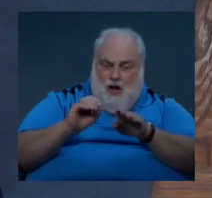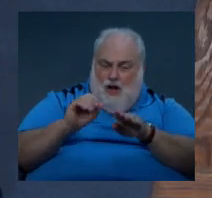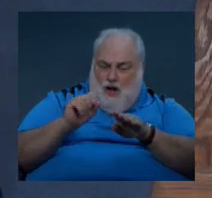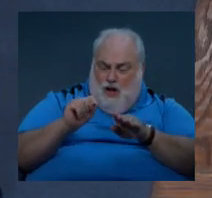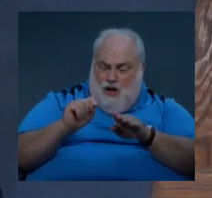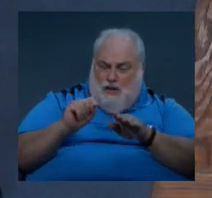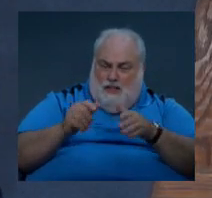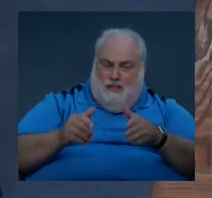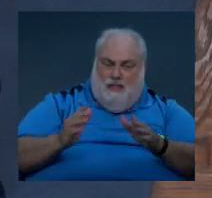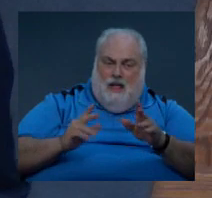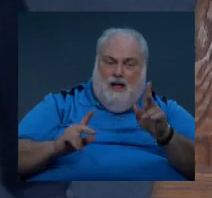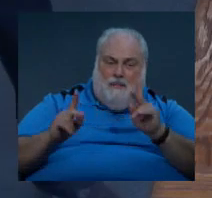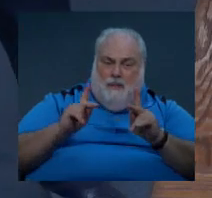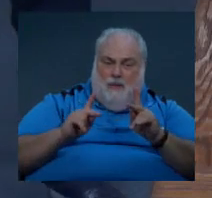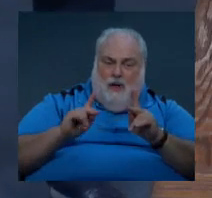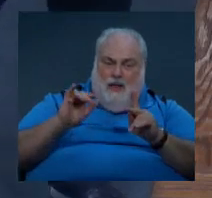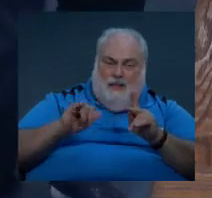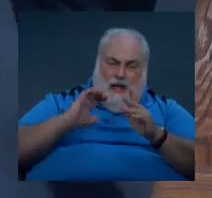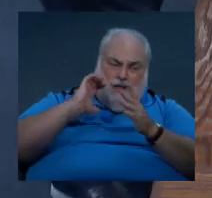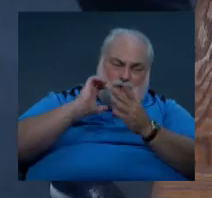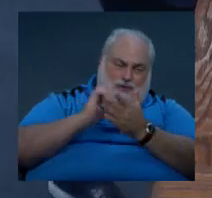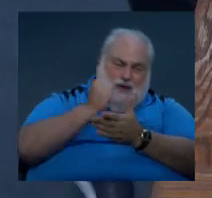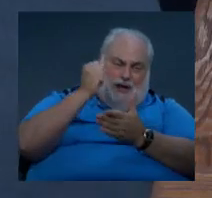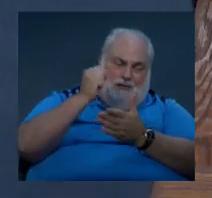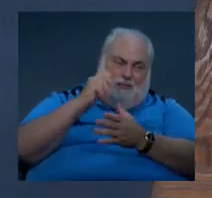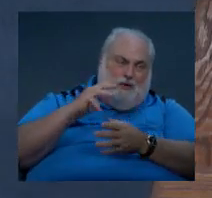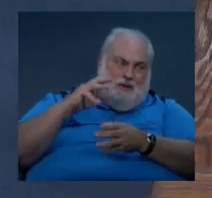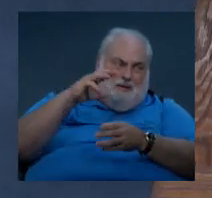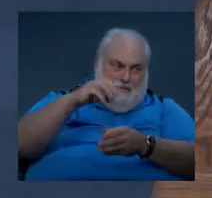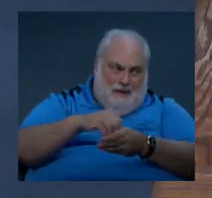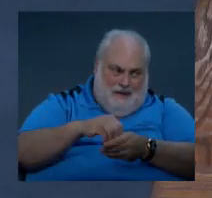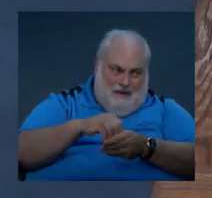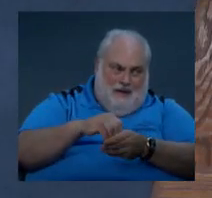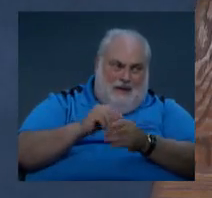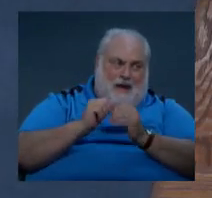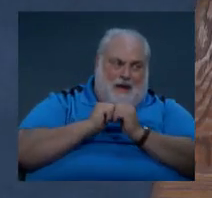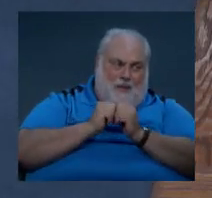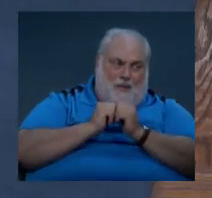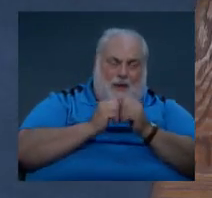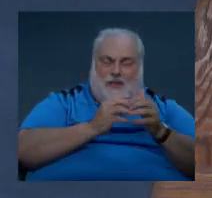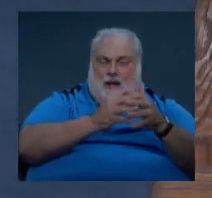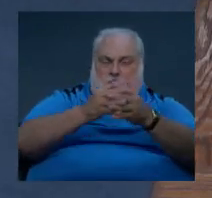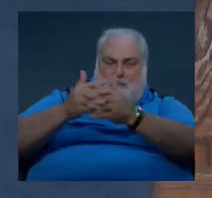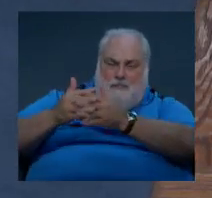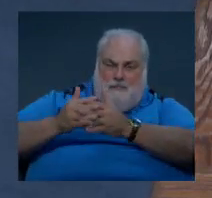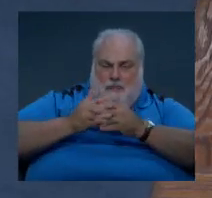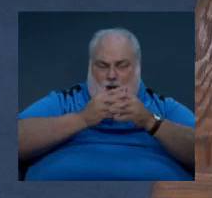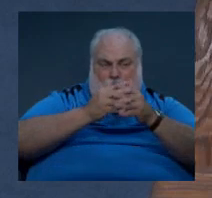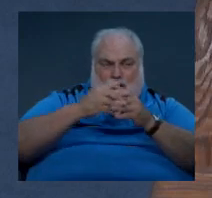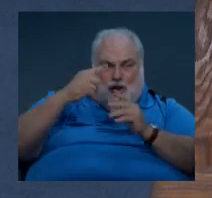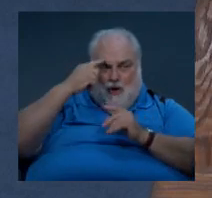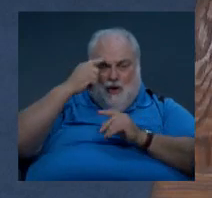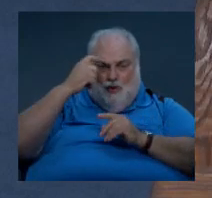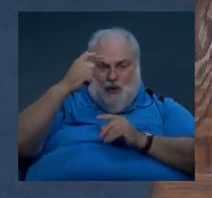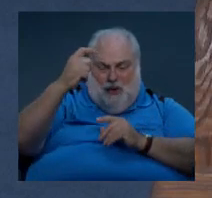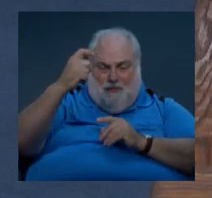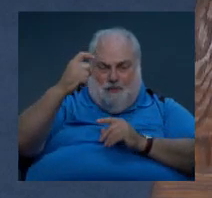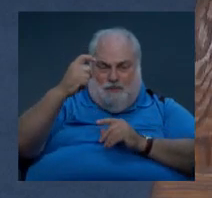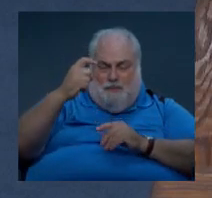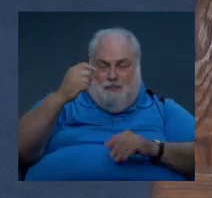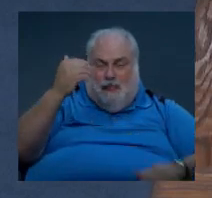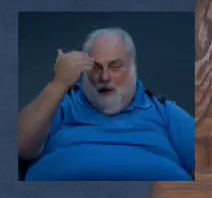a chance to participate in the American dream of homeownership. I